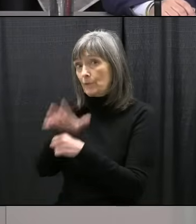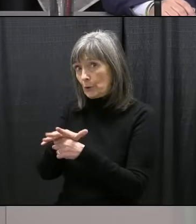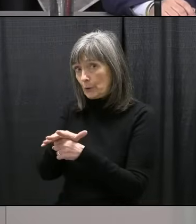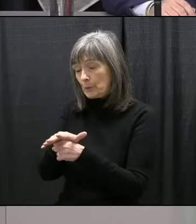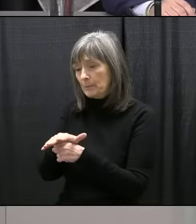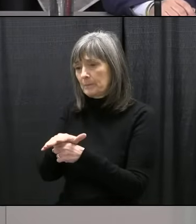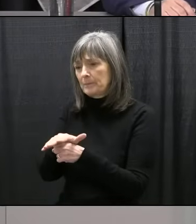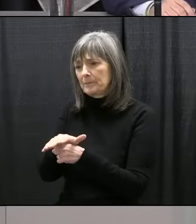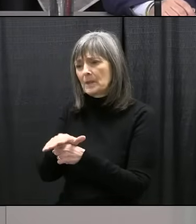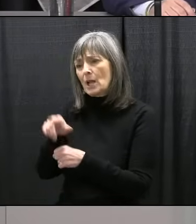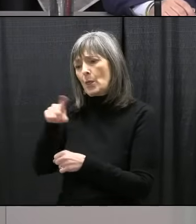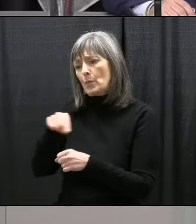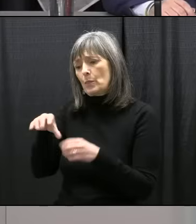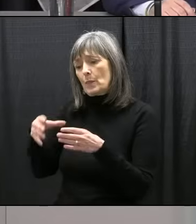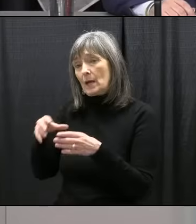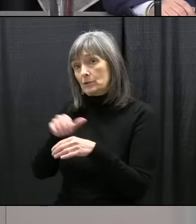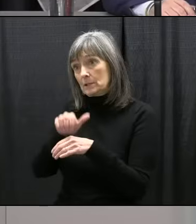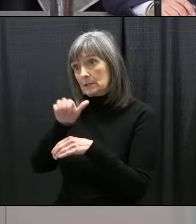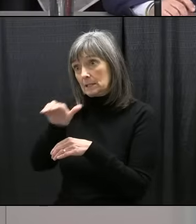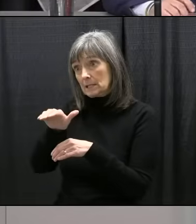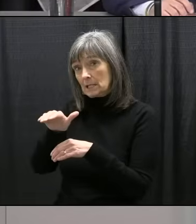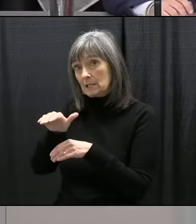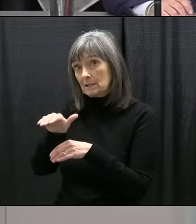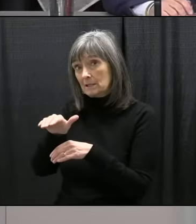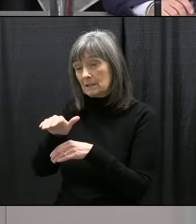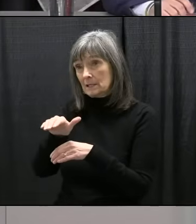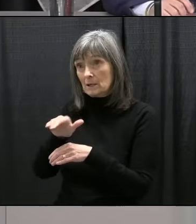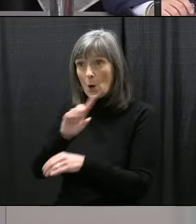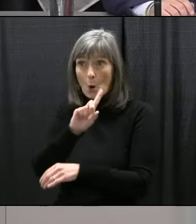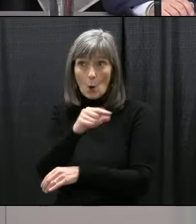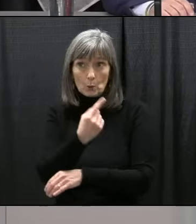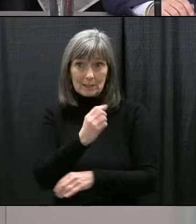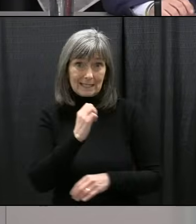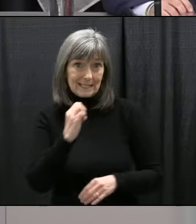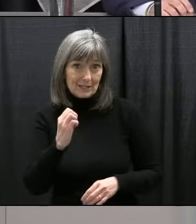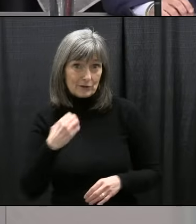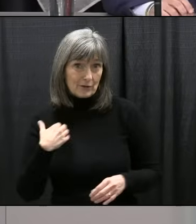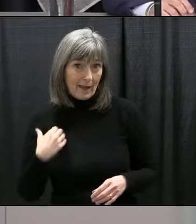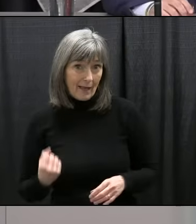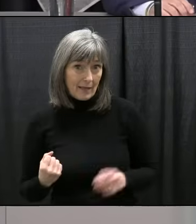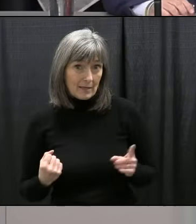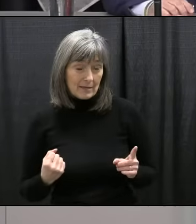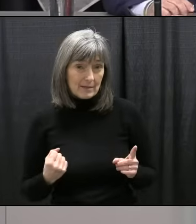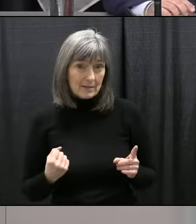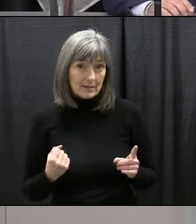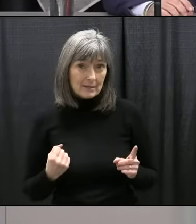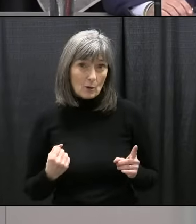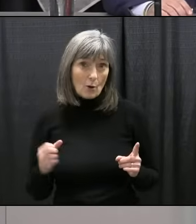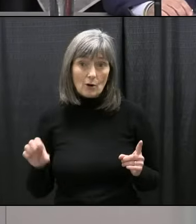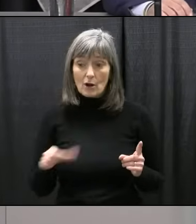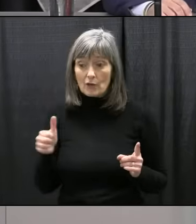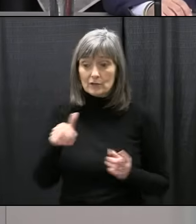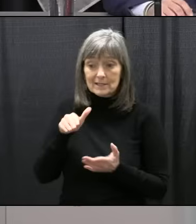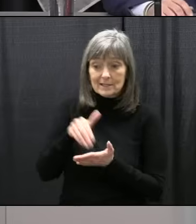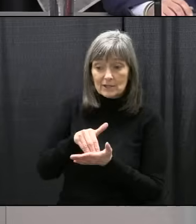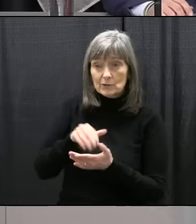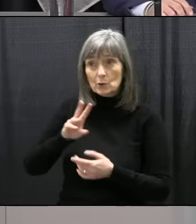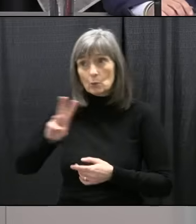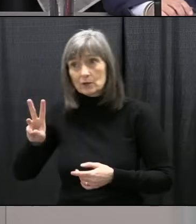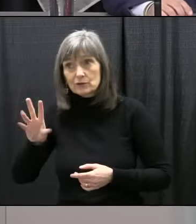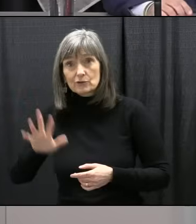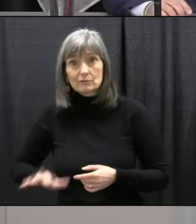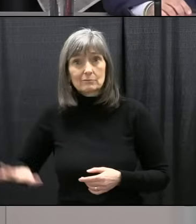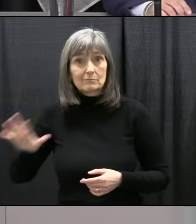any of those cases have appeared outside the Eastern Health Region, if any of the presumptive cases are within